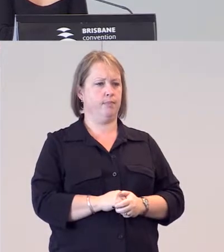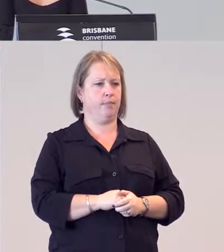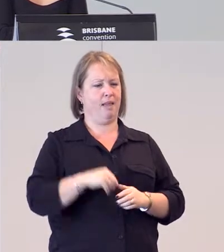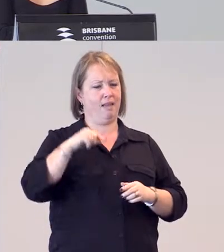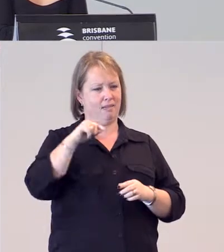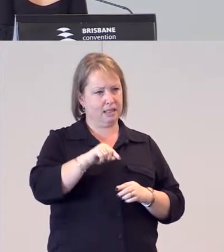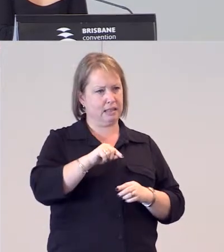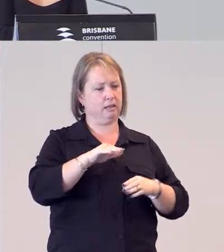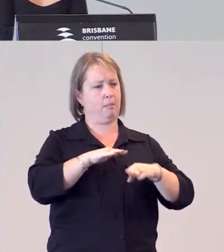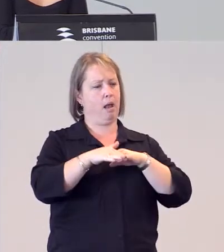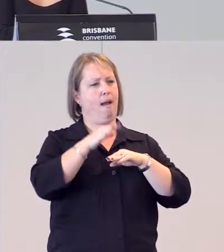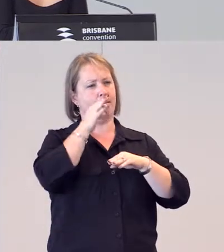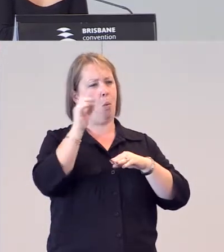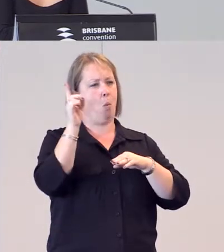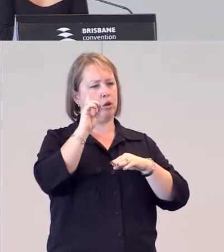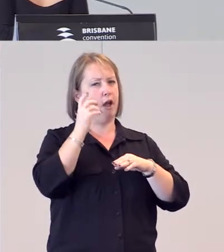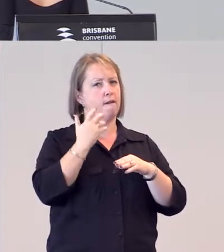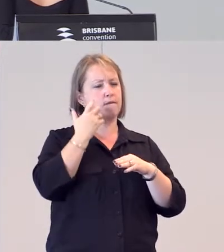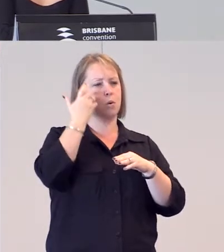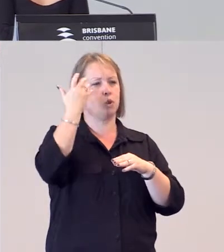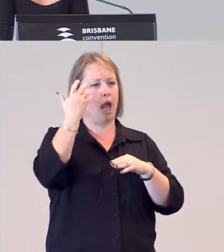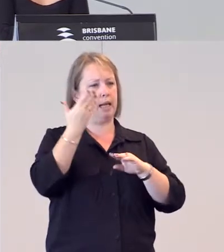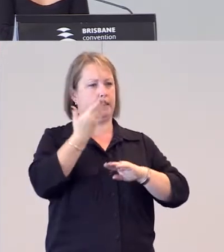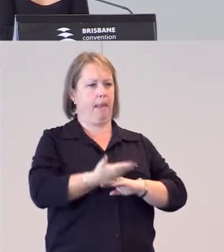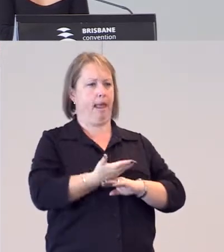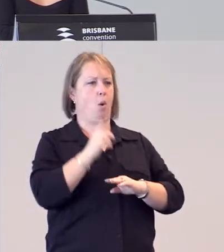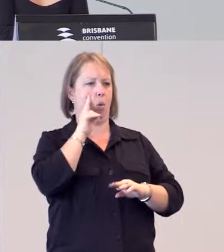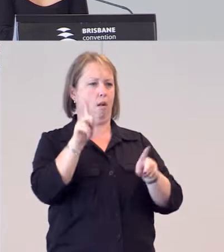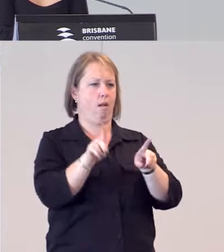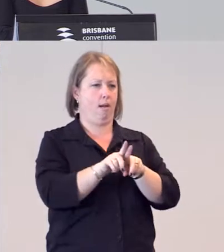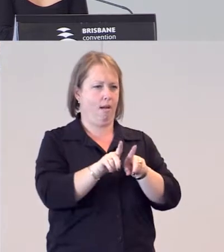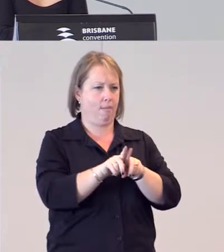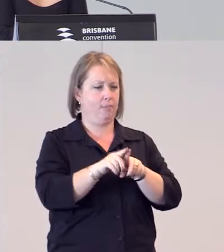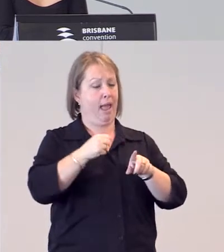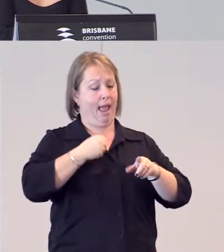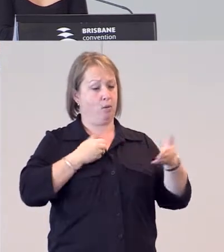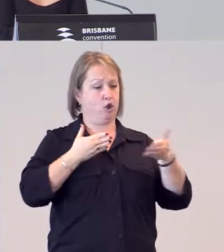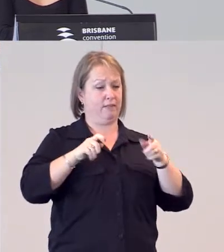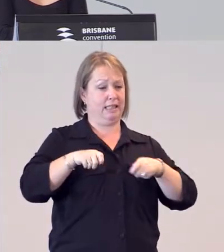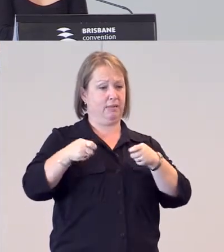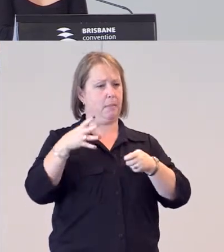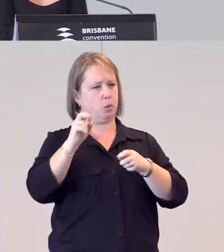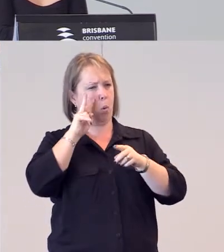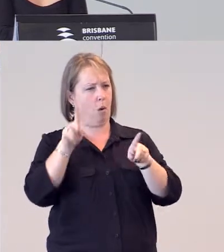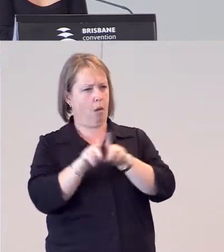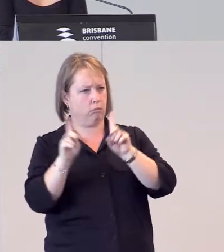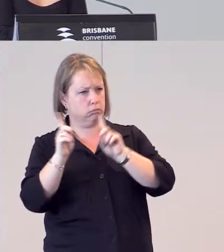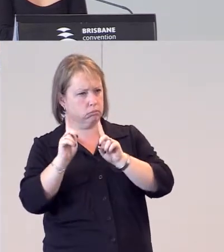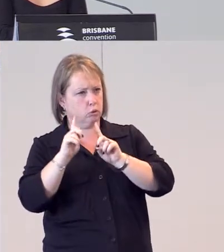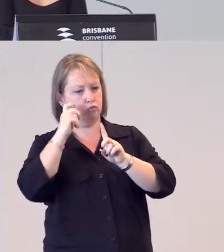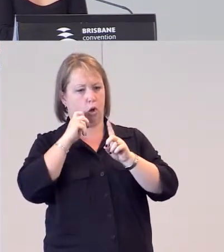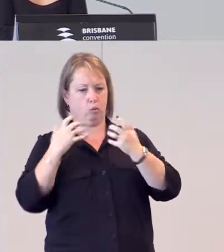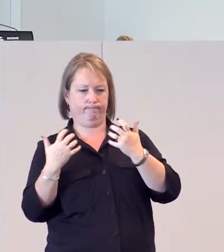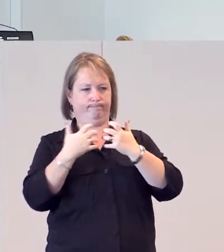asking the question, what will future demand look like? What will our service delivery need to look like in order to meet that future